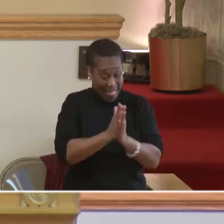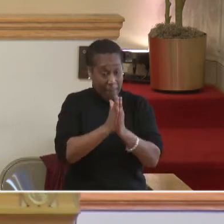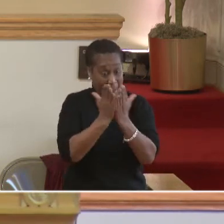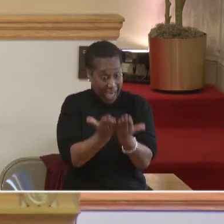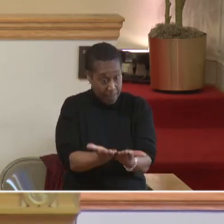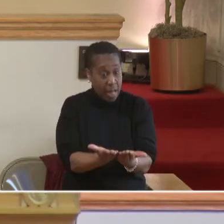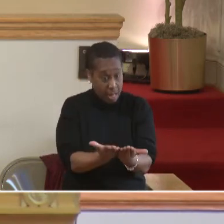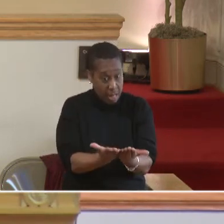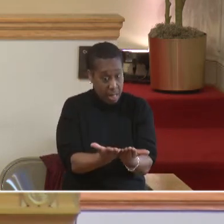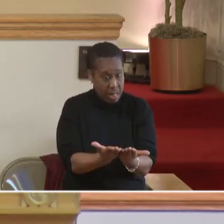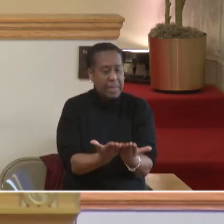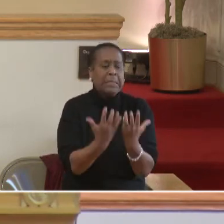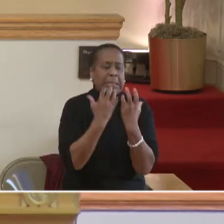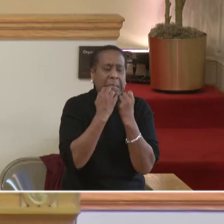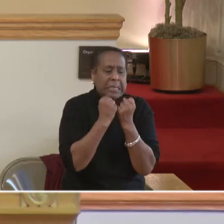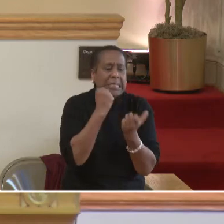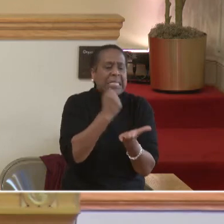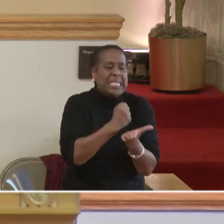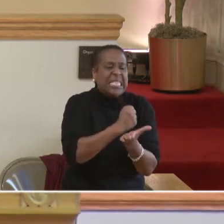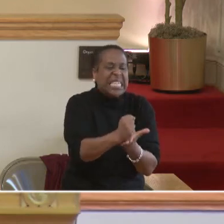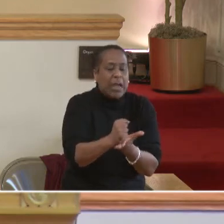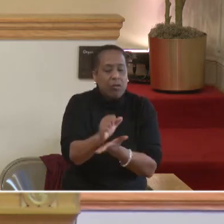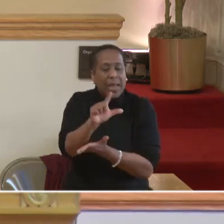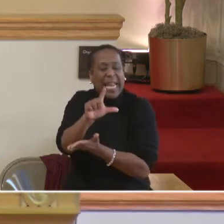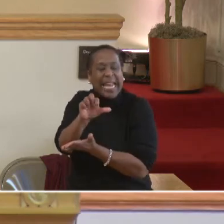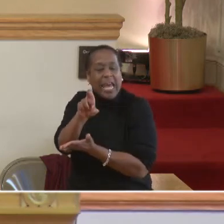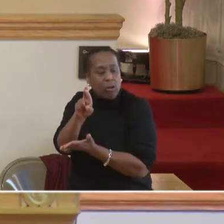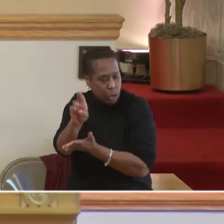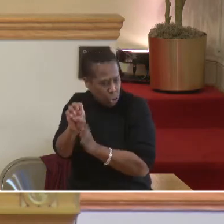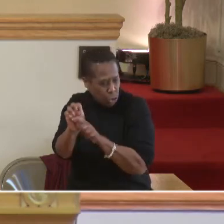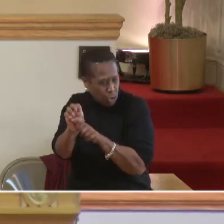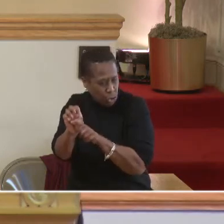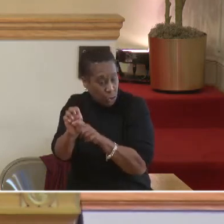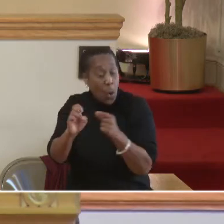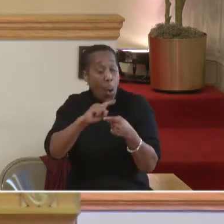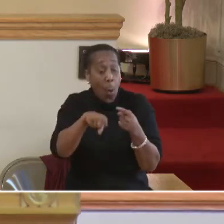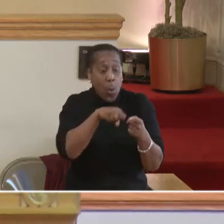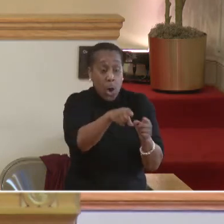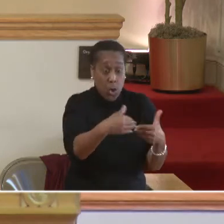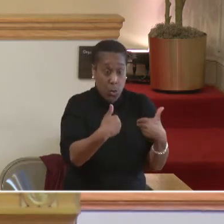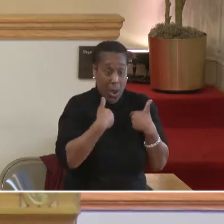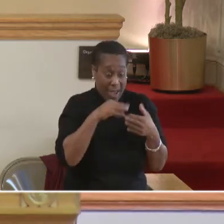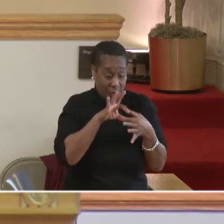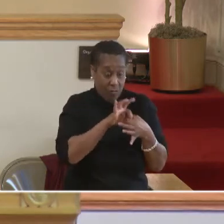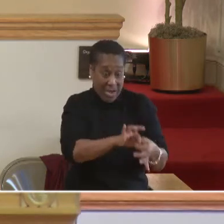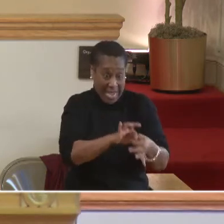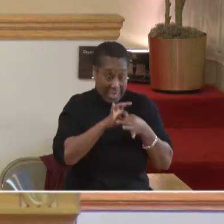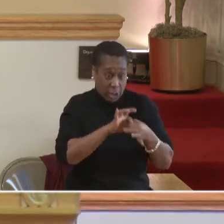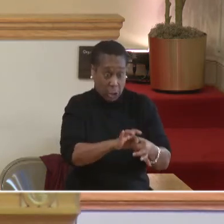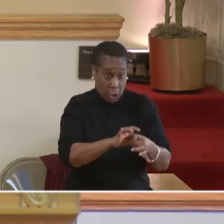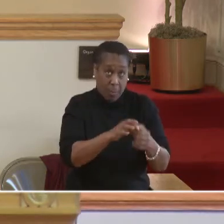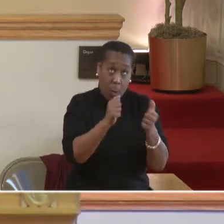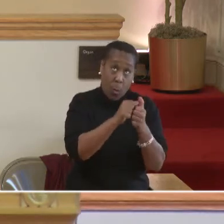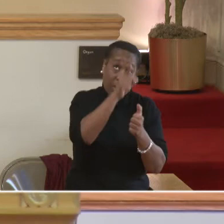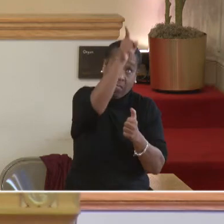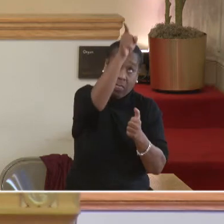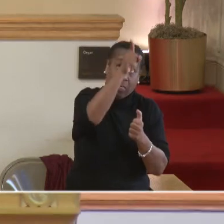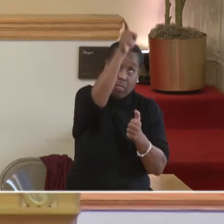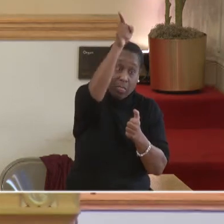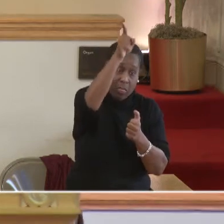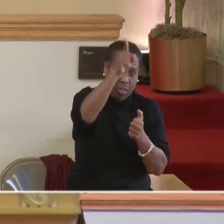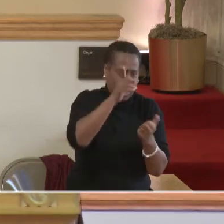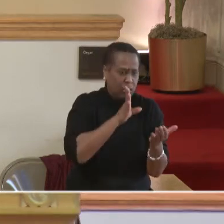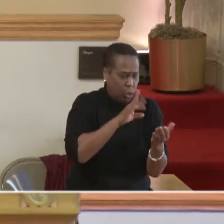is sacred literature, when you got a relationship with the one that he's